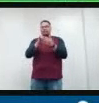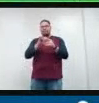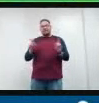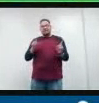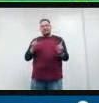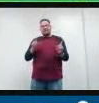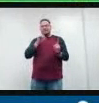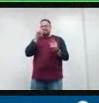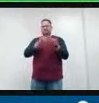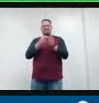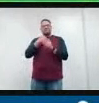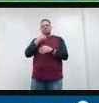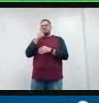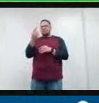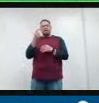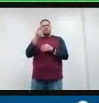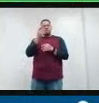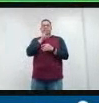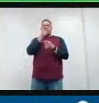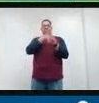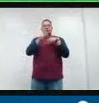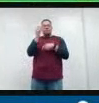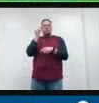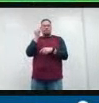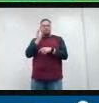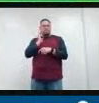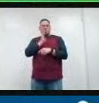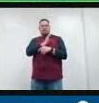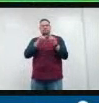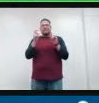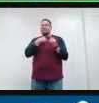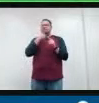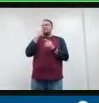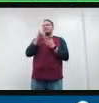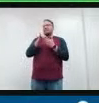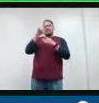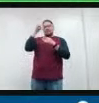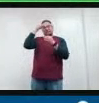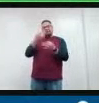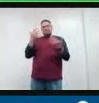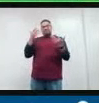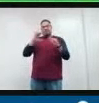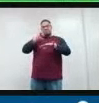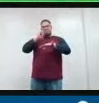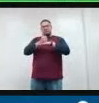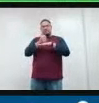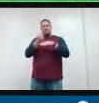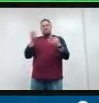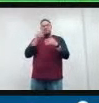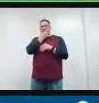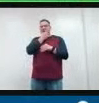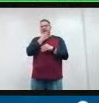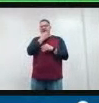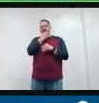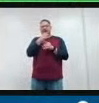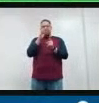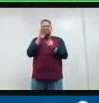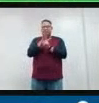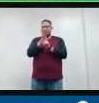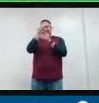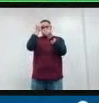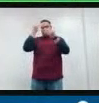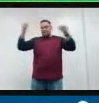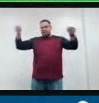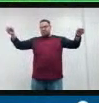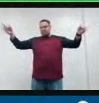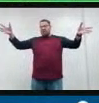I'm saying speaking for the board, but I'm saying this is the decision that is already made in the public domain. So public domain information,